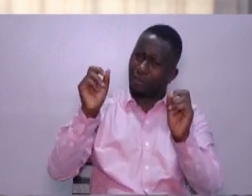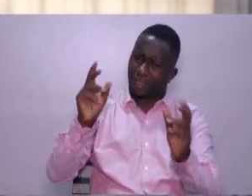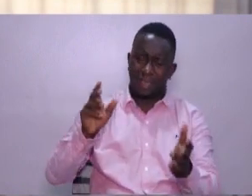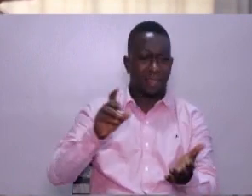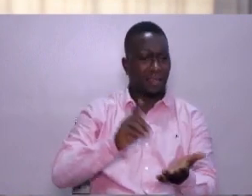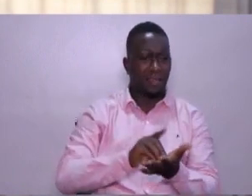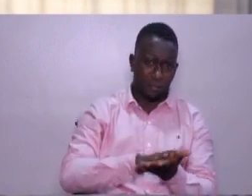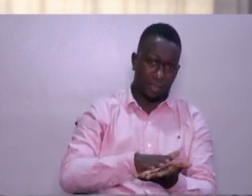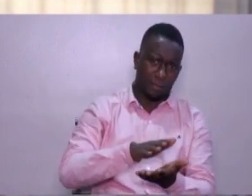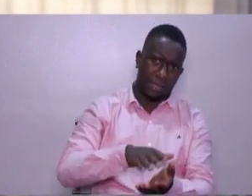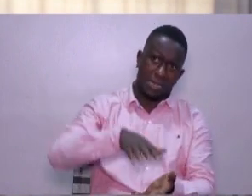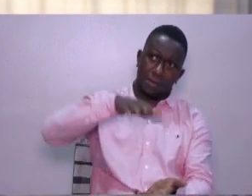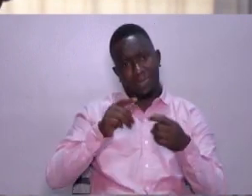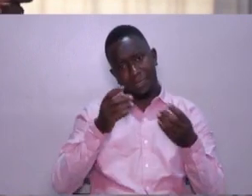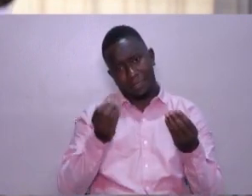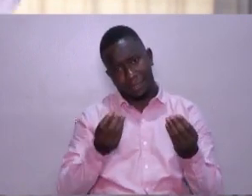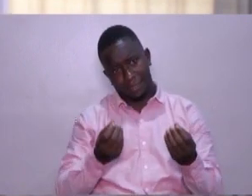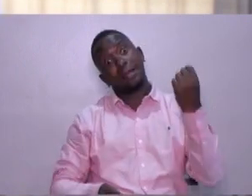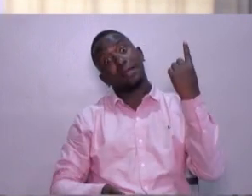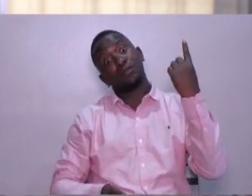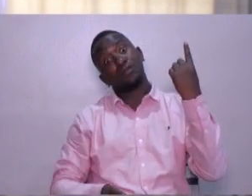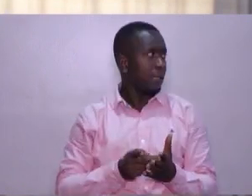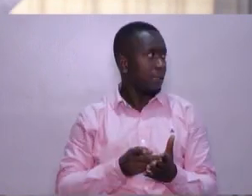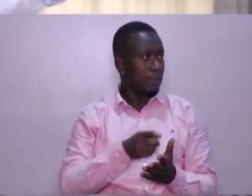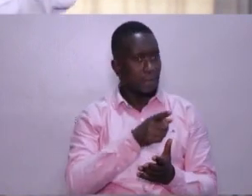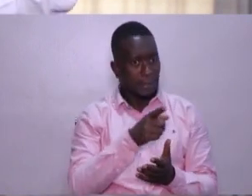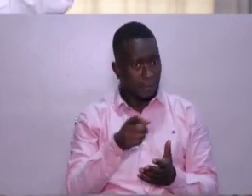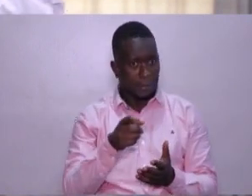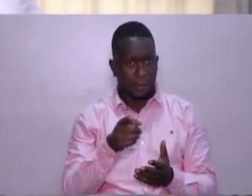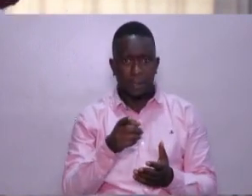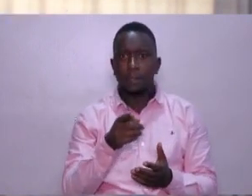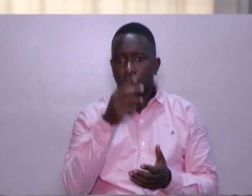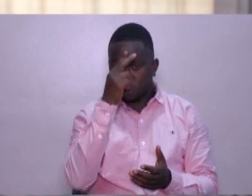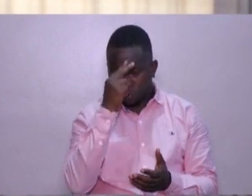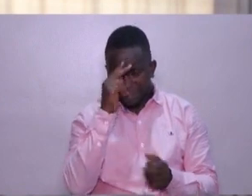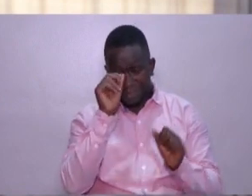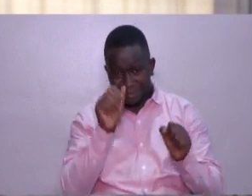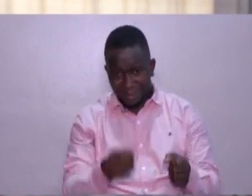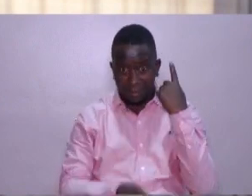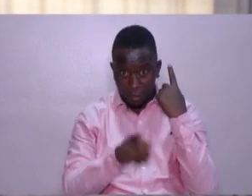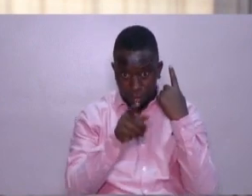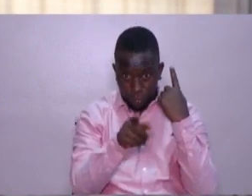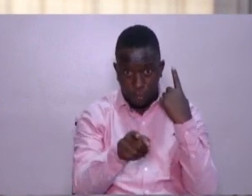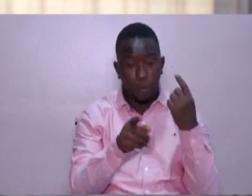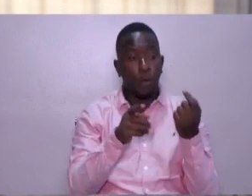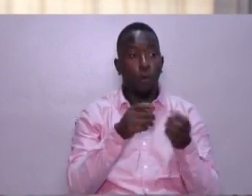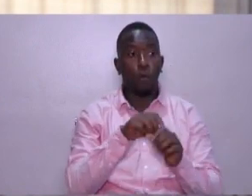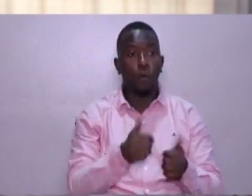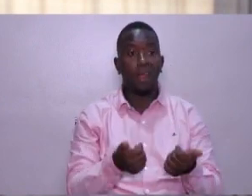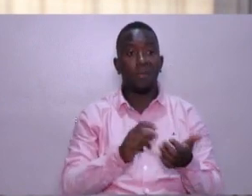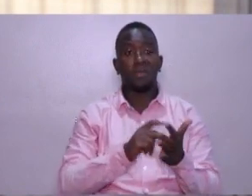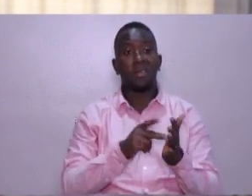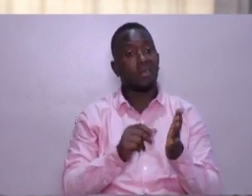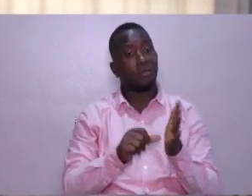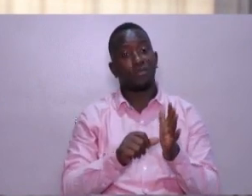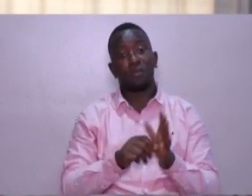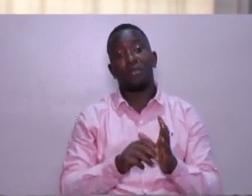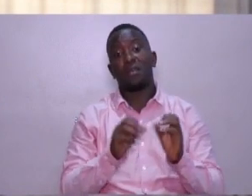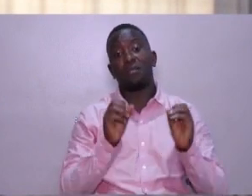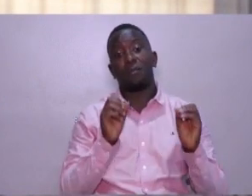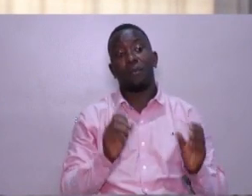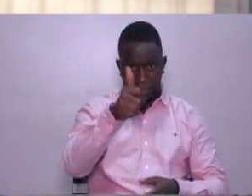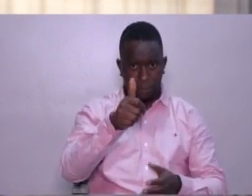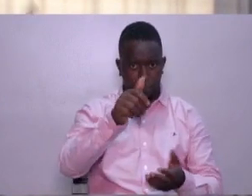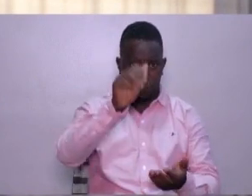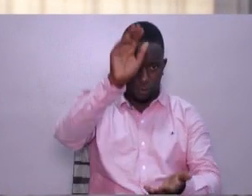as long as it is understood. As long as the animator understands you, there is no problem. They are going to reduce the